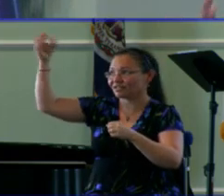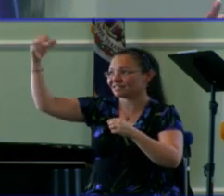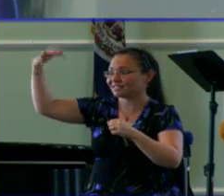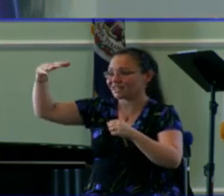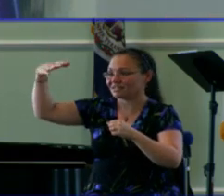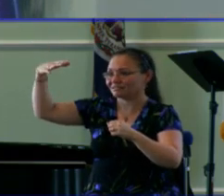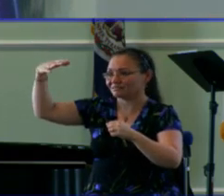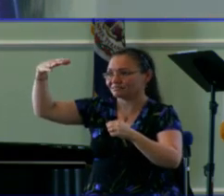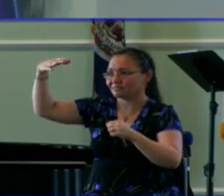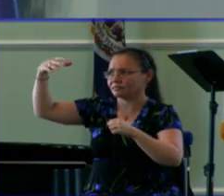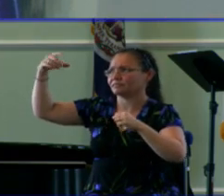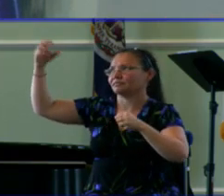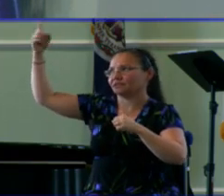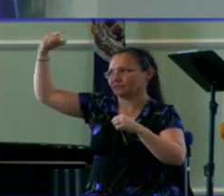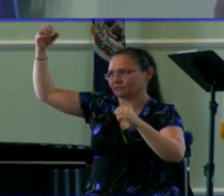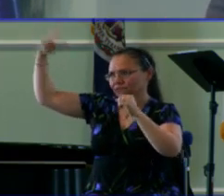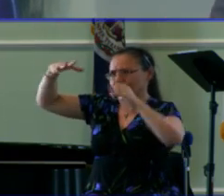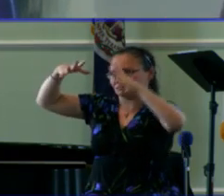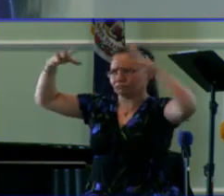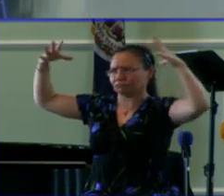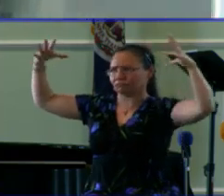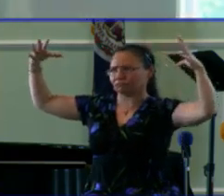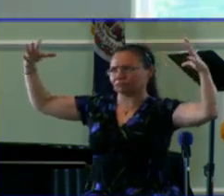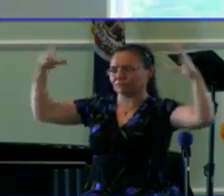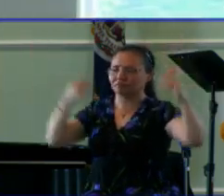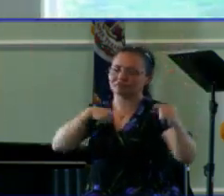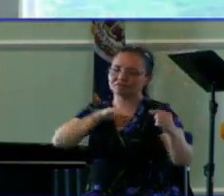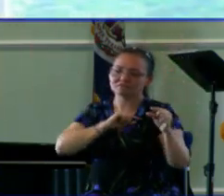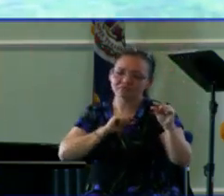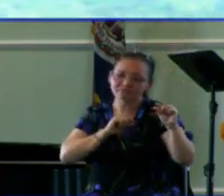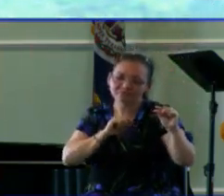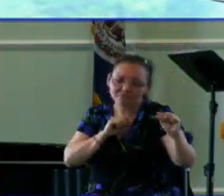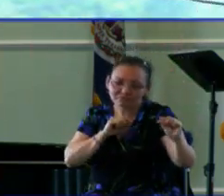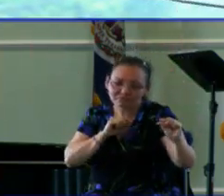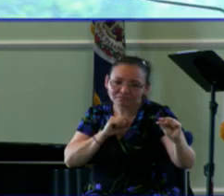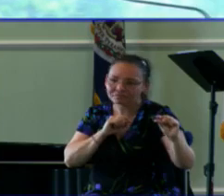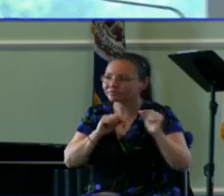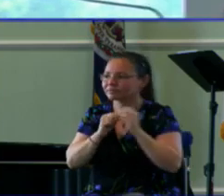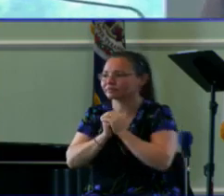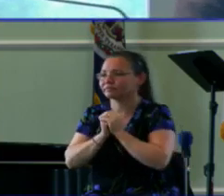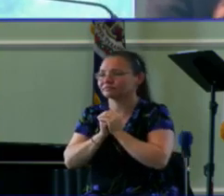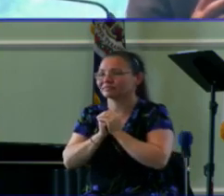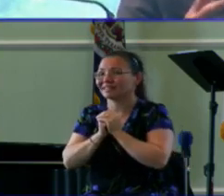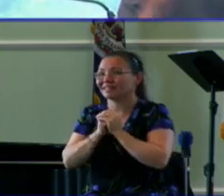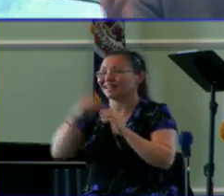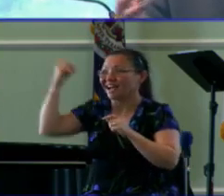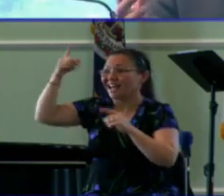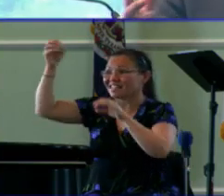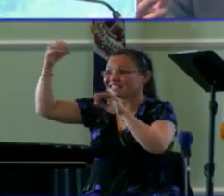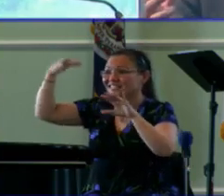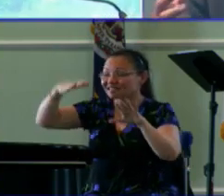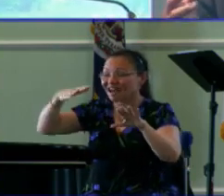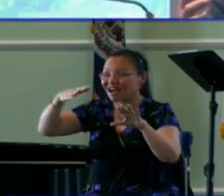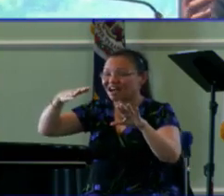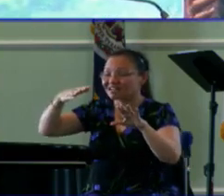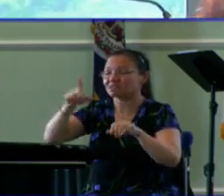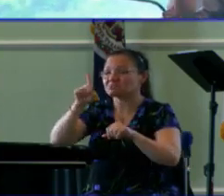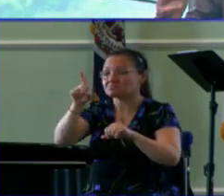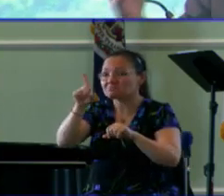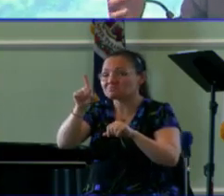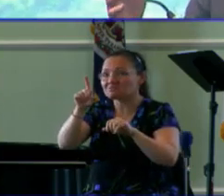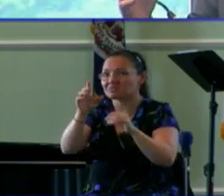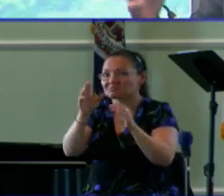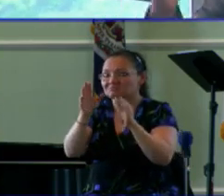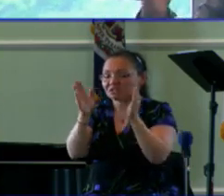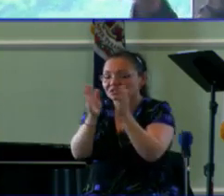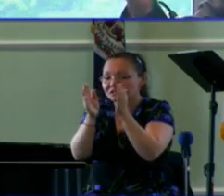we are small. And the sun, by the way, is one of the smallest stars that